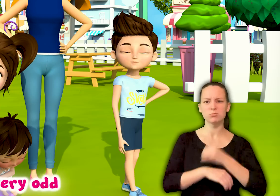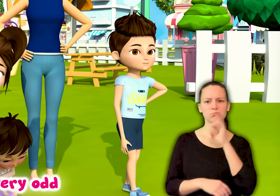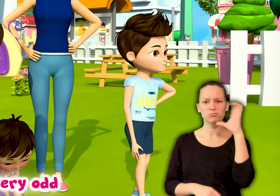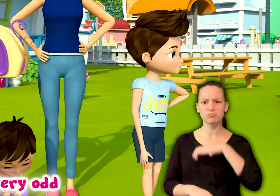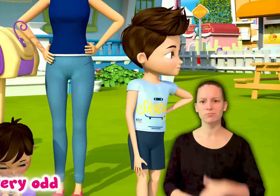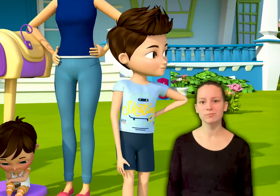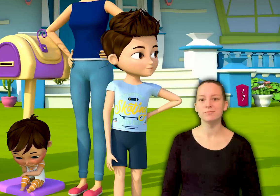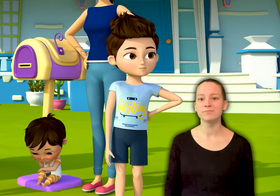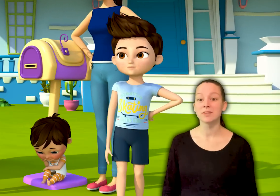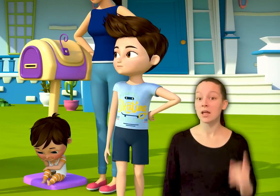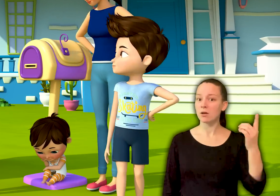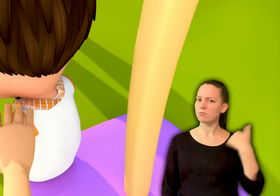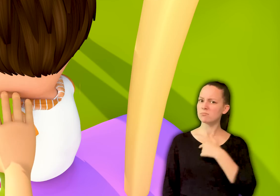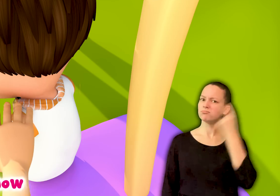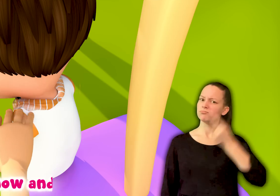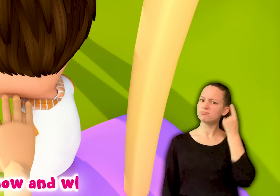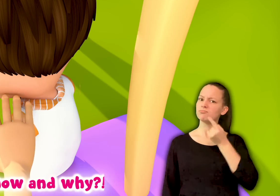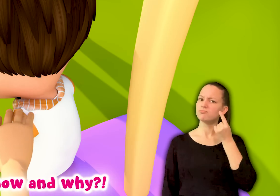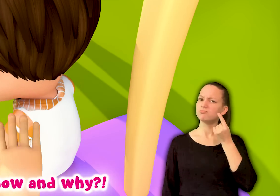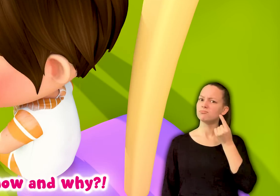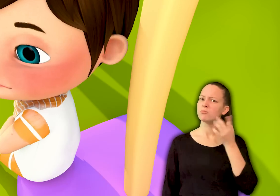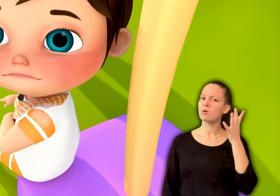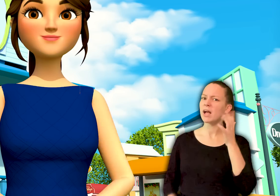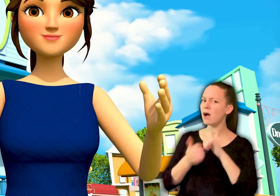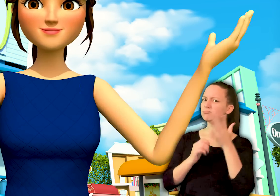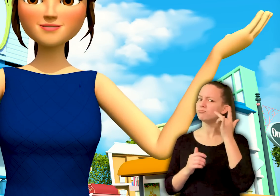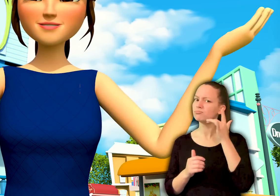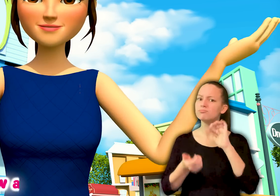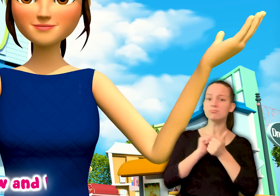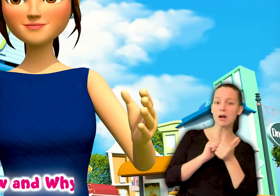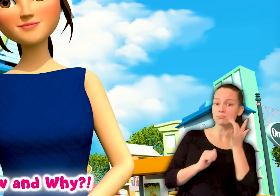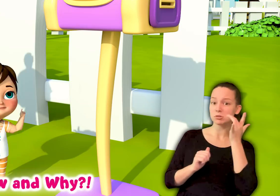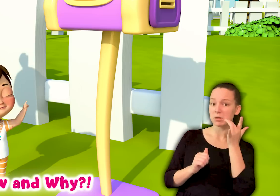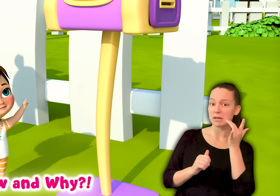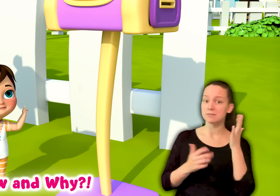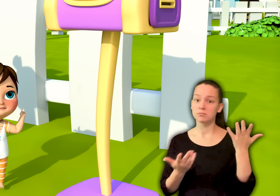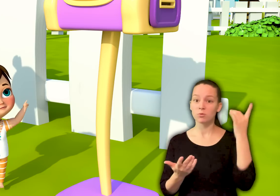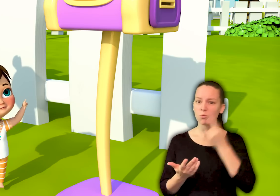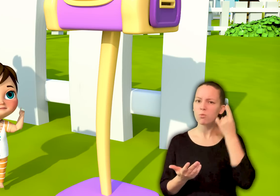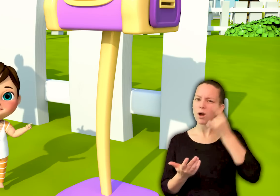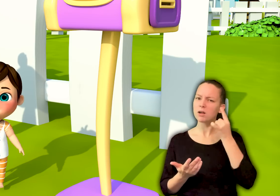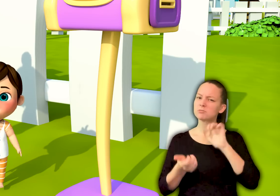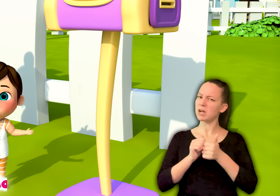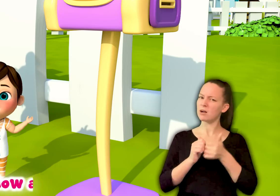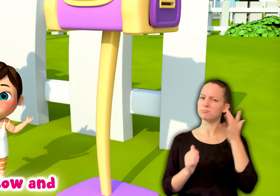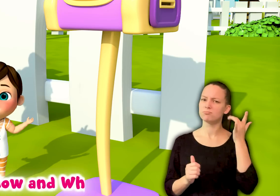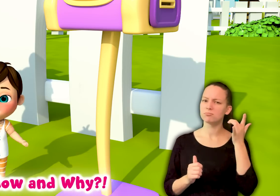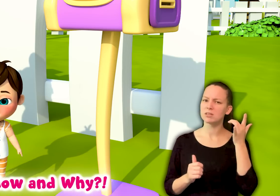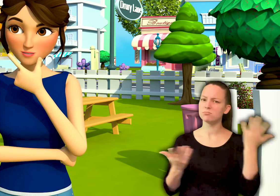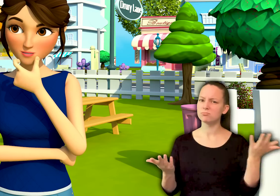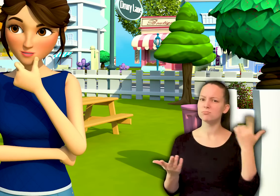that that was very odd it made us wonder how and why how and why how and why it made us